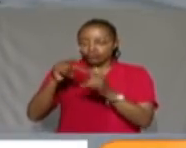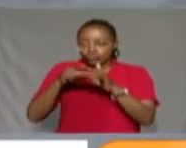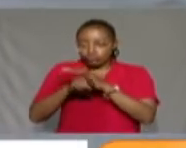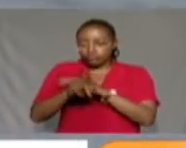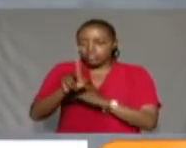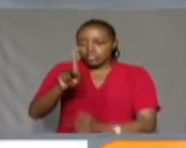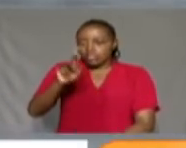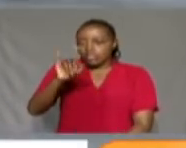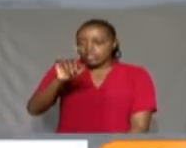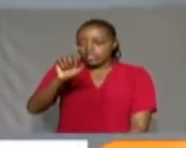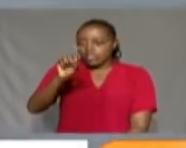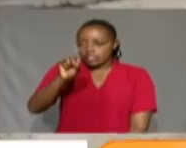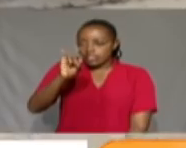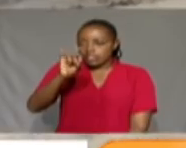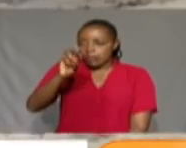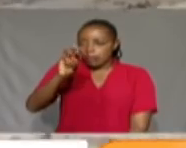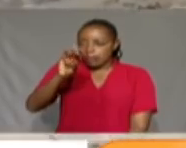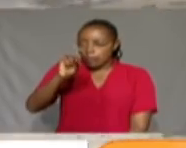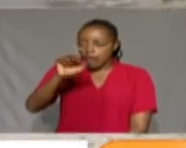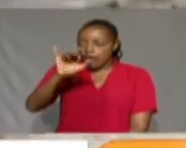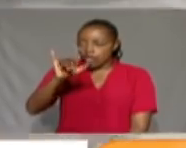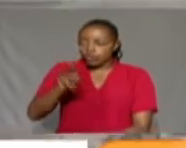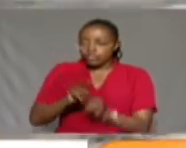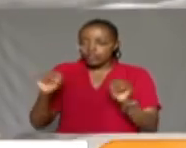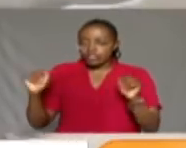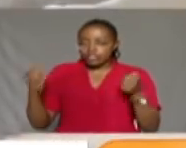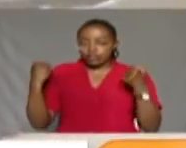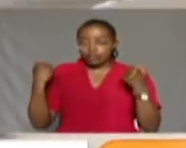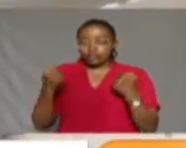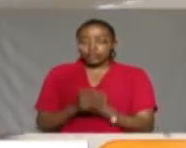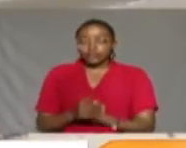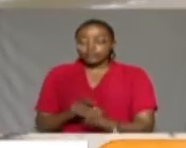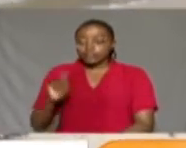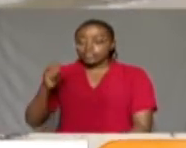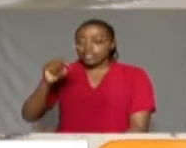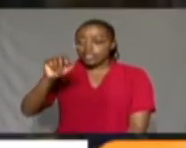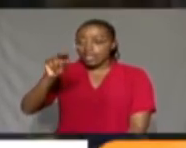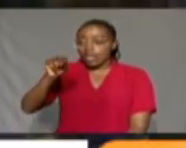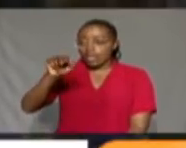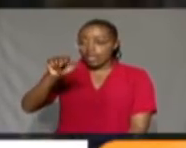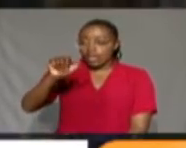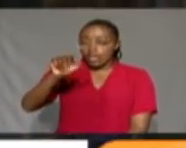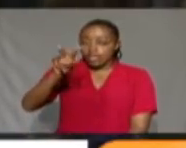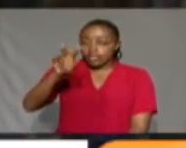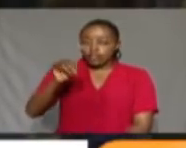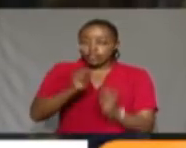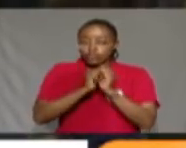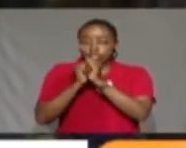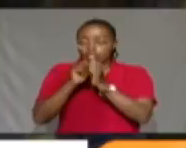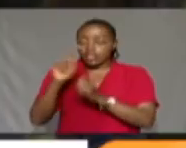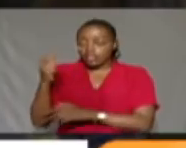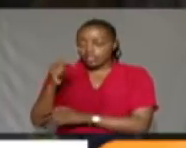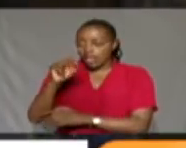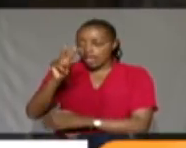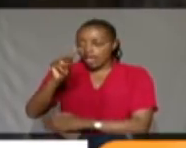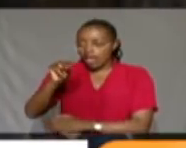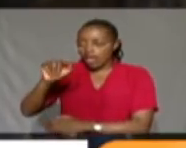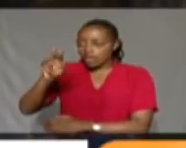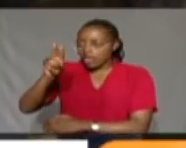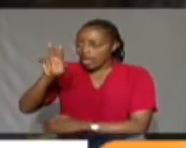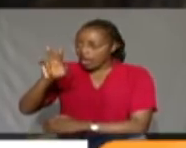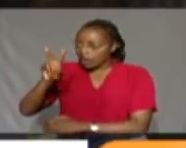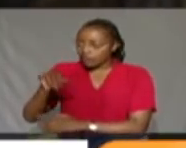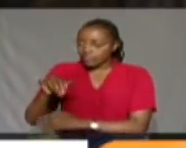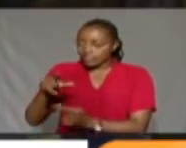Port City and wrestled her from the terrorist group. The Kenya Navy divers, together with the Kenya Navy special boat